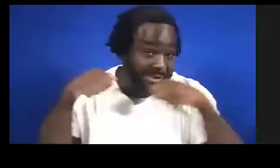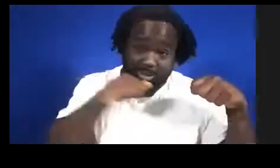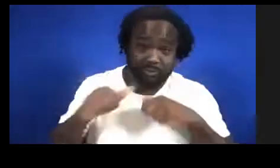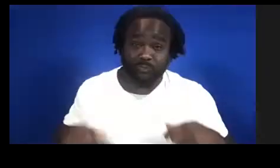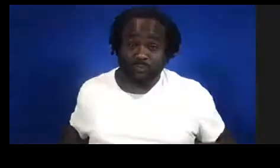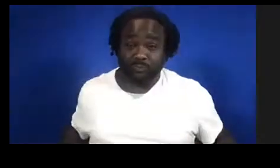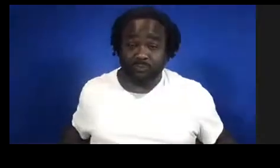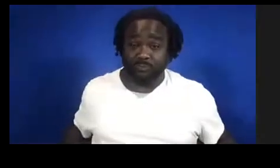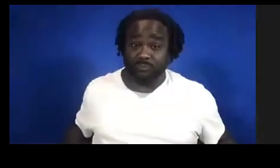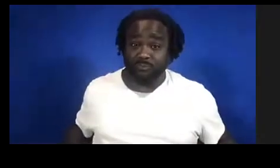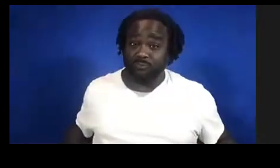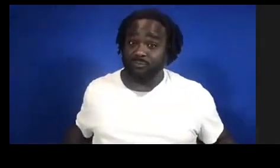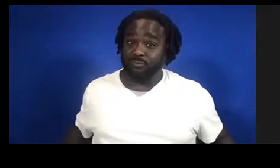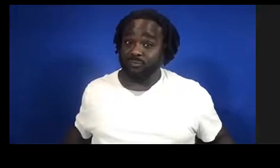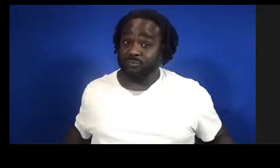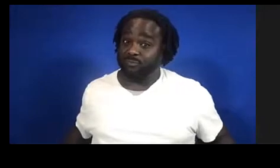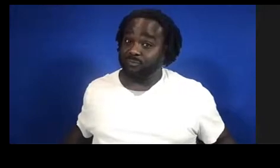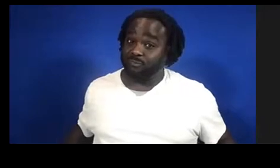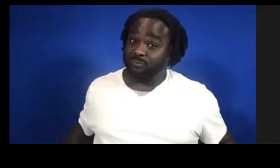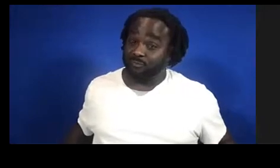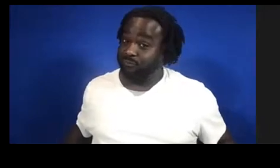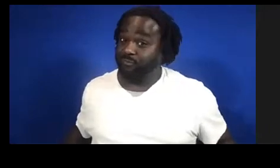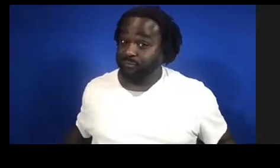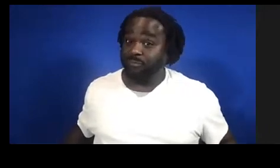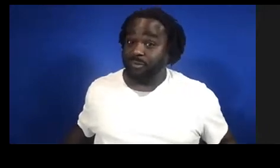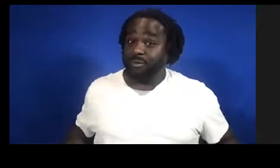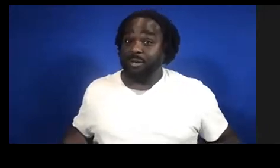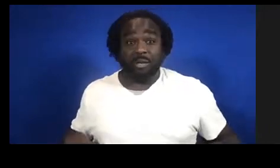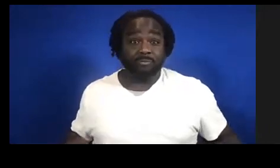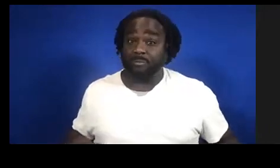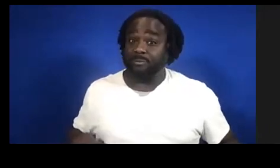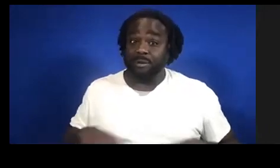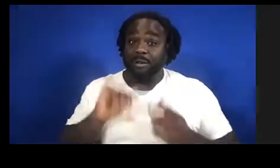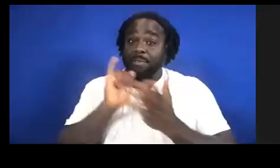other times, we know how to throw down. We know how to keep it real with fam.